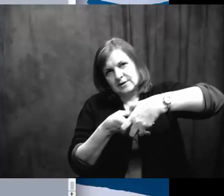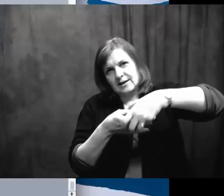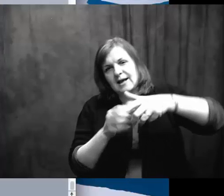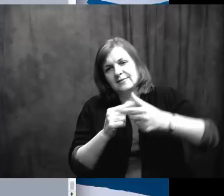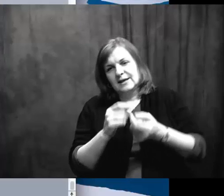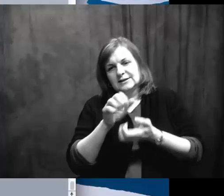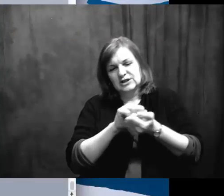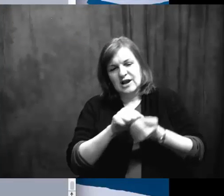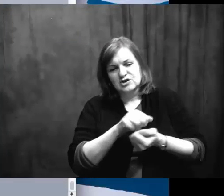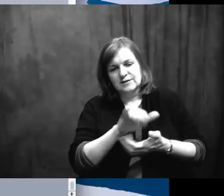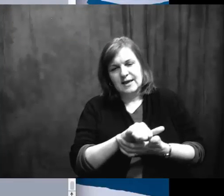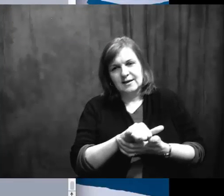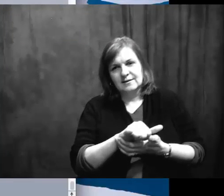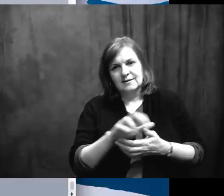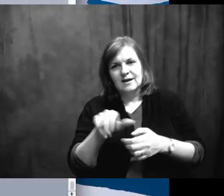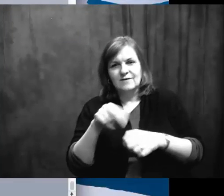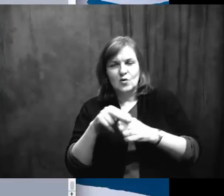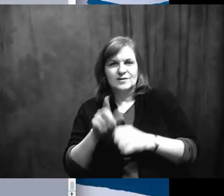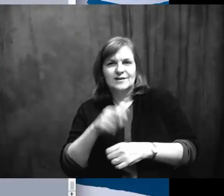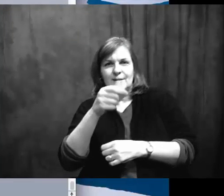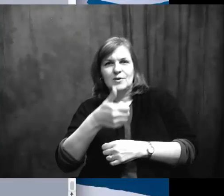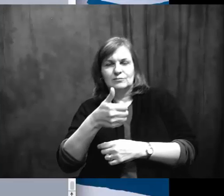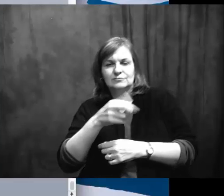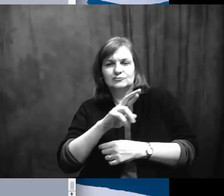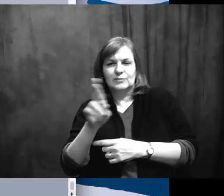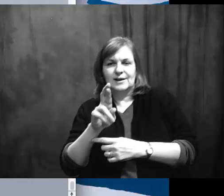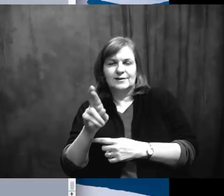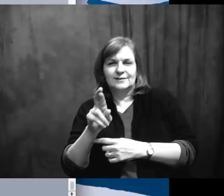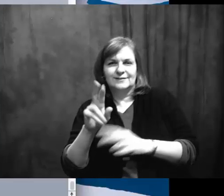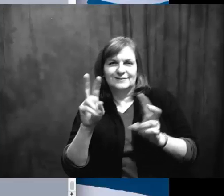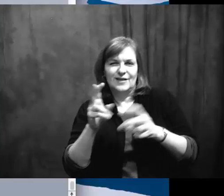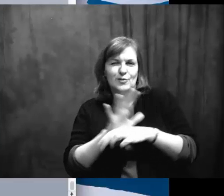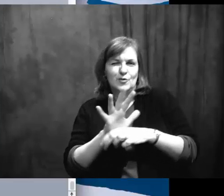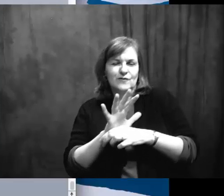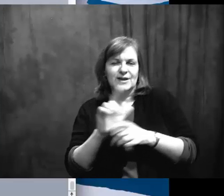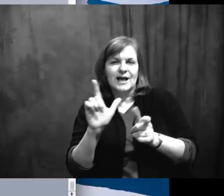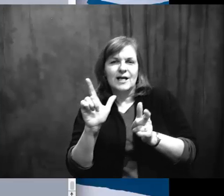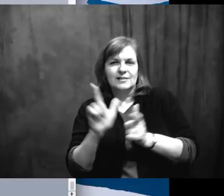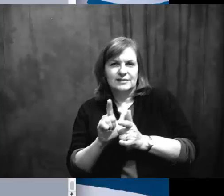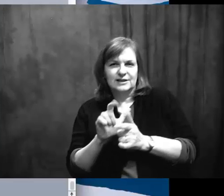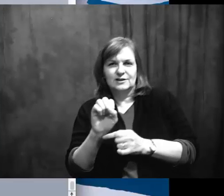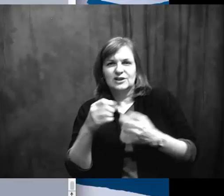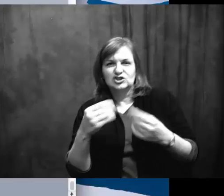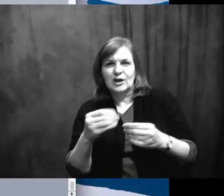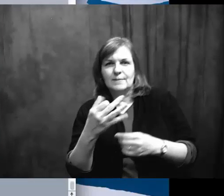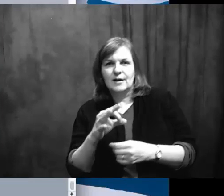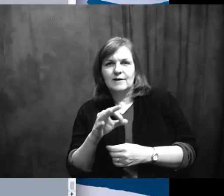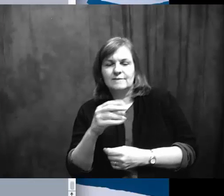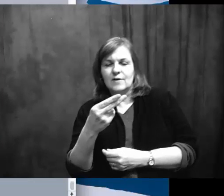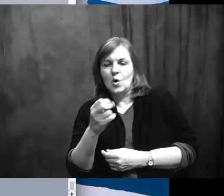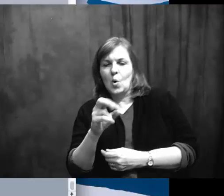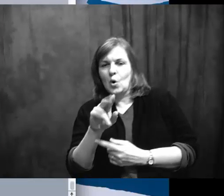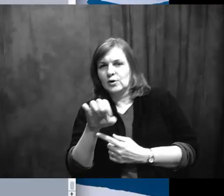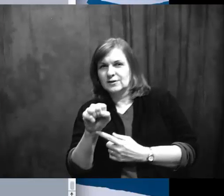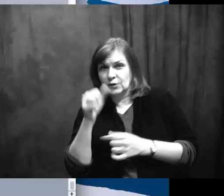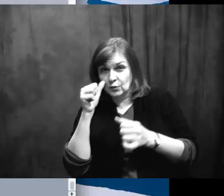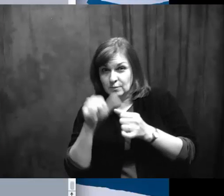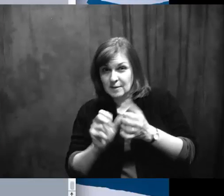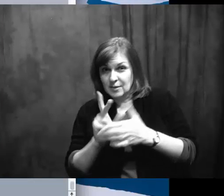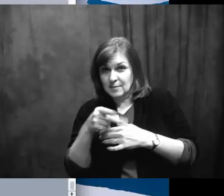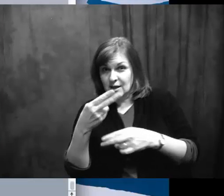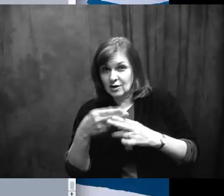over top of the ant and digest it. And then, of course, Little Shop of Horrors for those of you who remember Audrey.